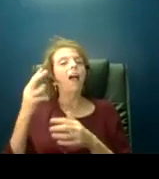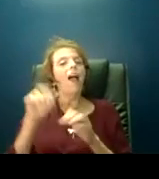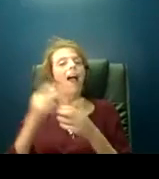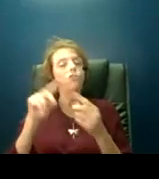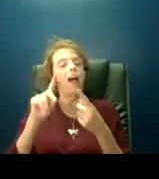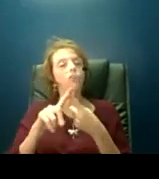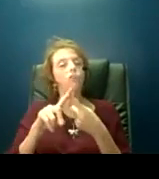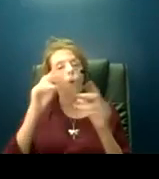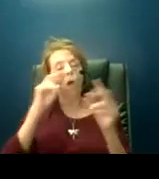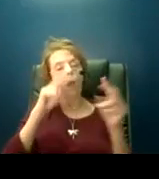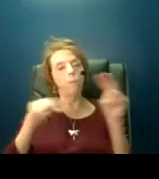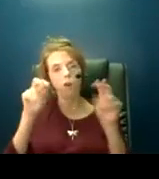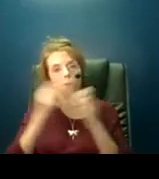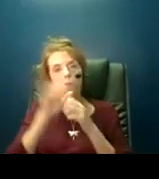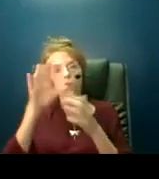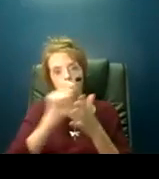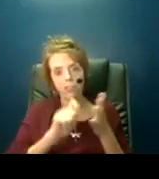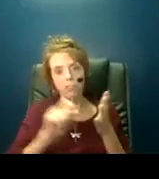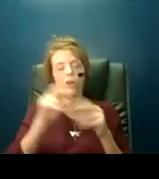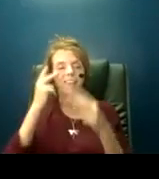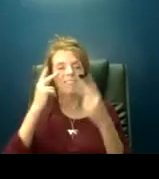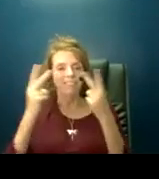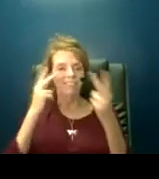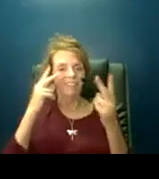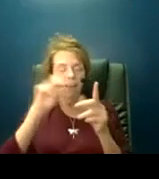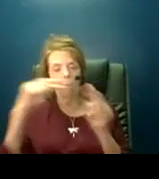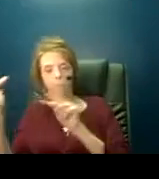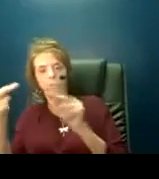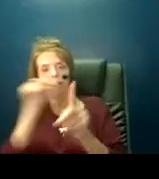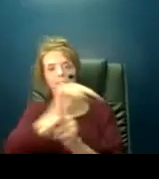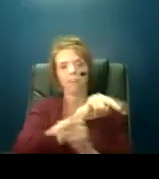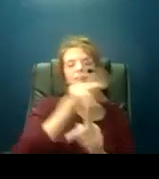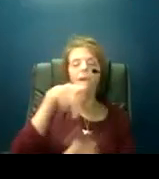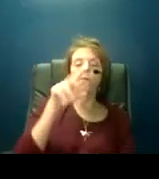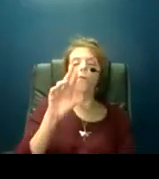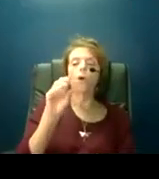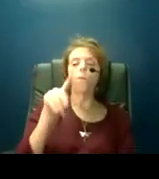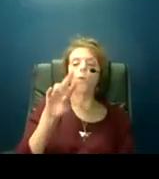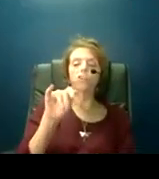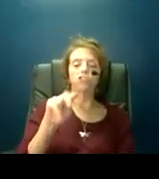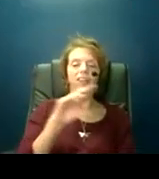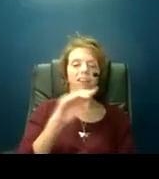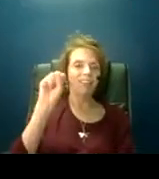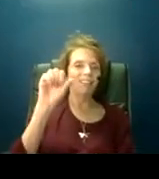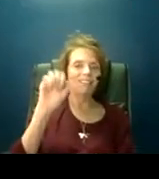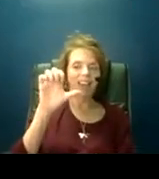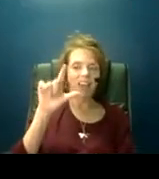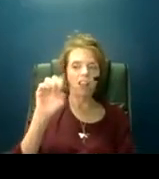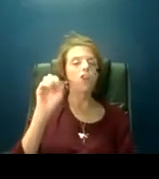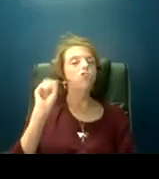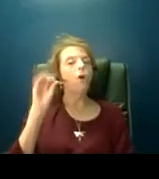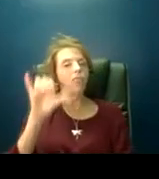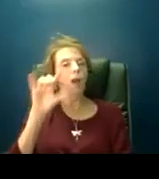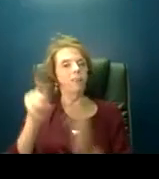your pencil and look at perspective and proportion and scale. So that was an